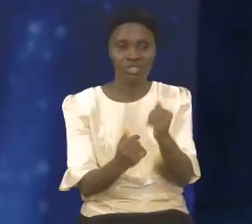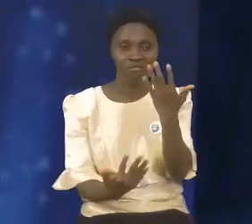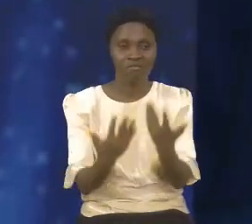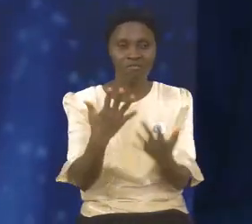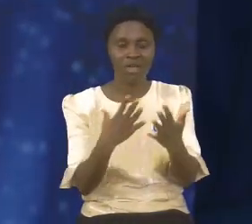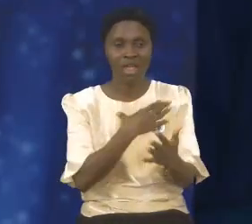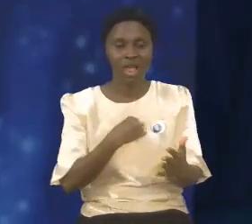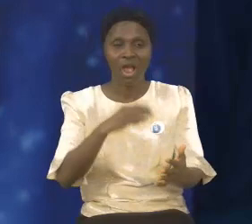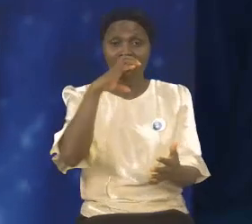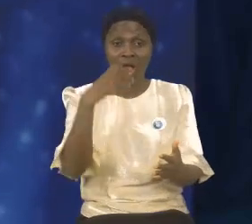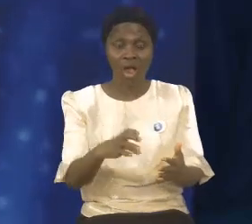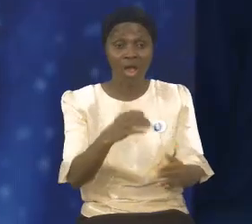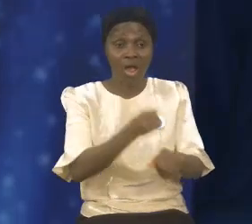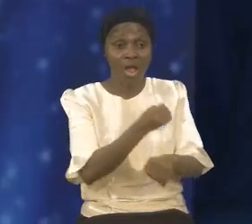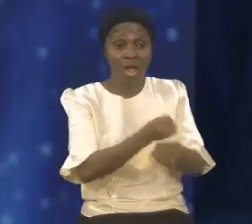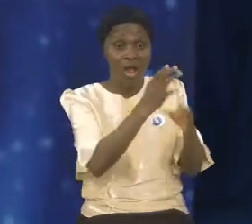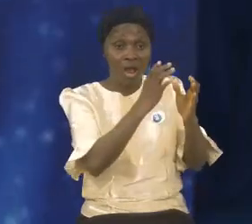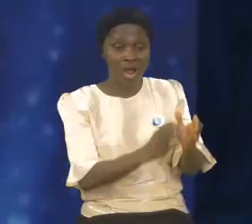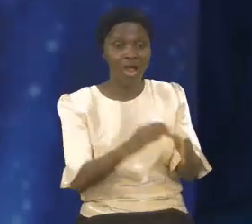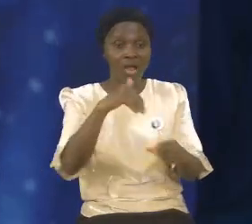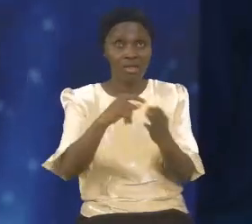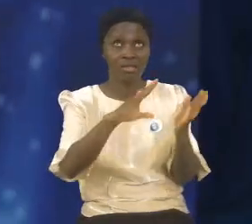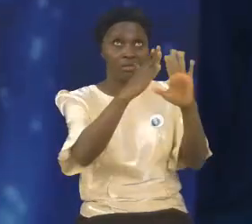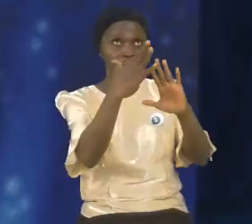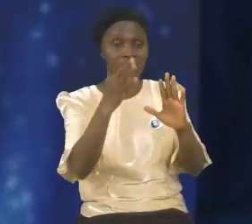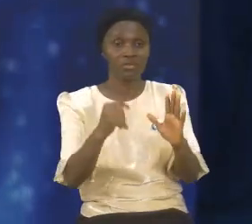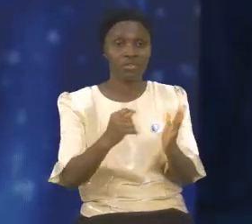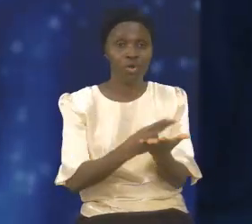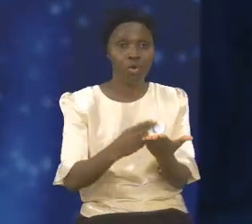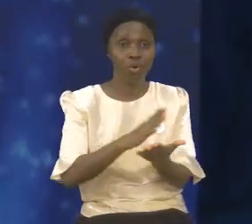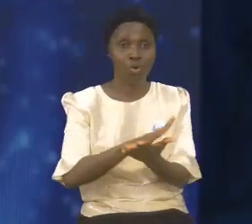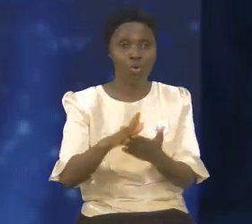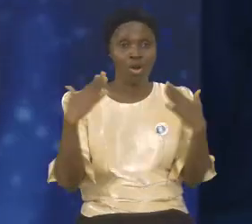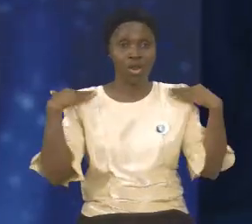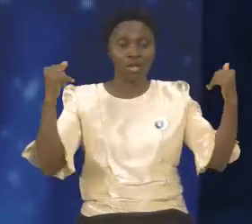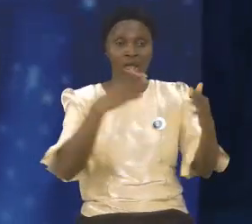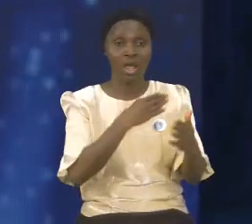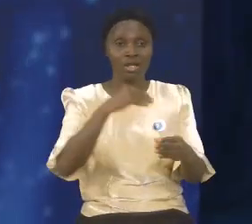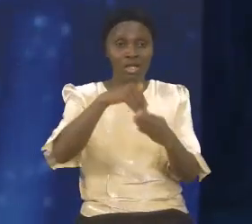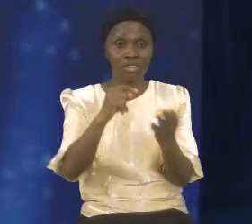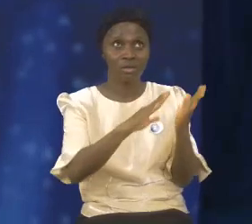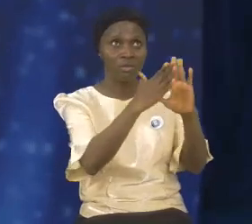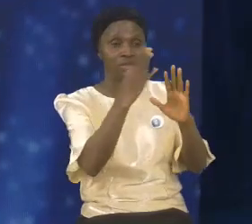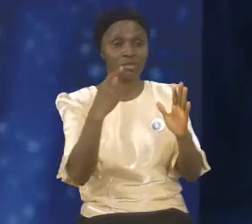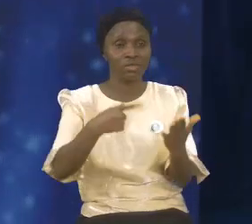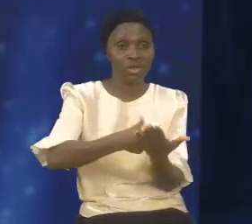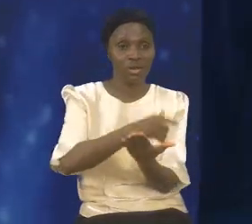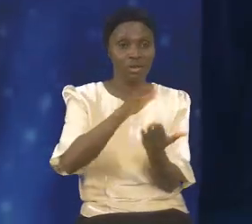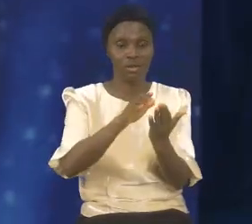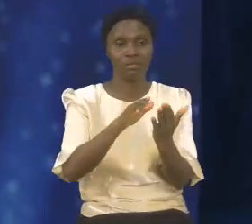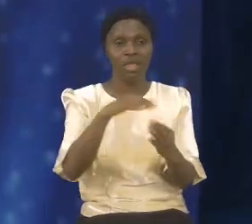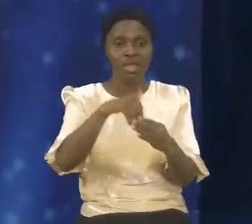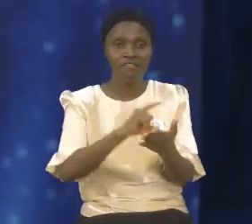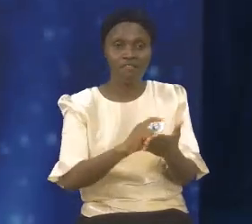in the presence of the holy angels in the presence of the Lamb. And then in verse